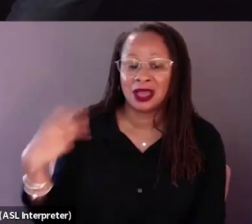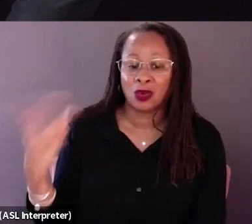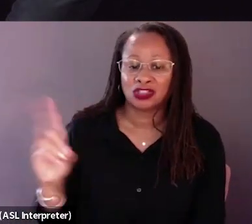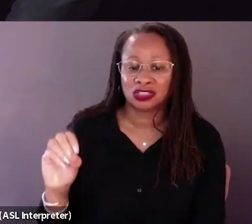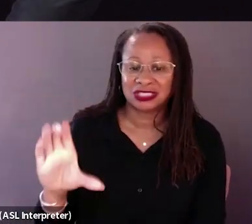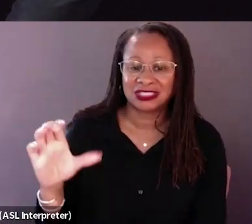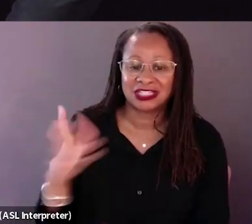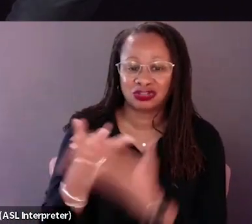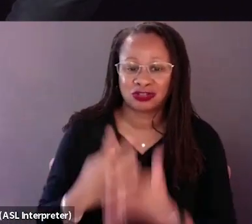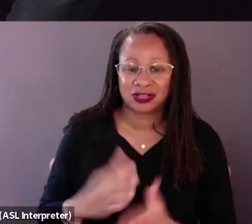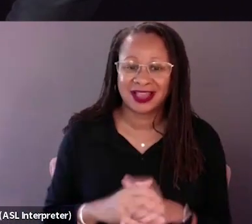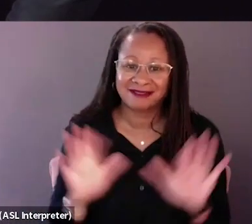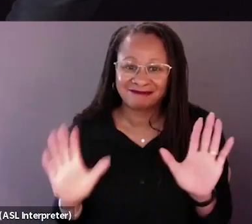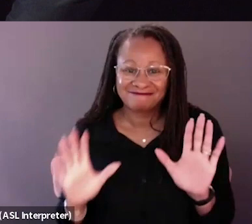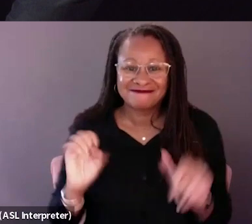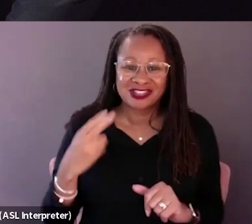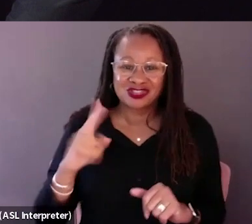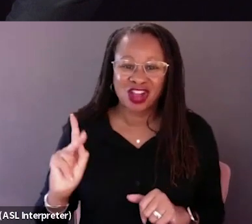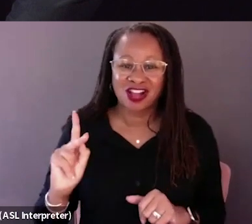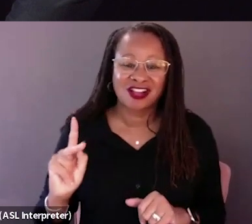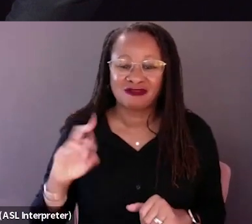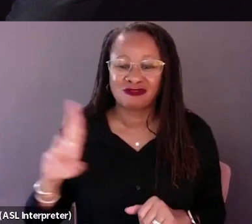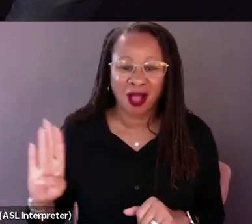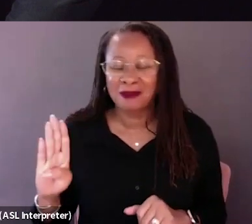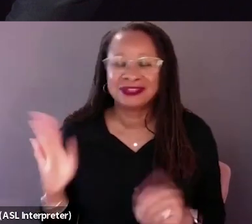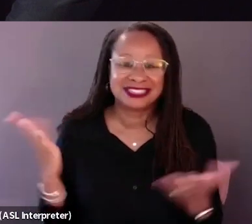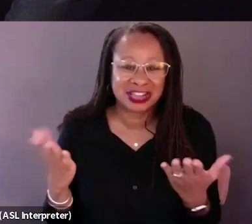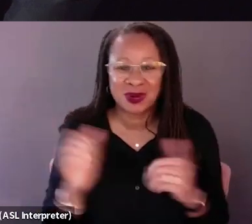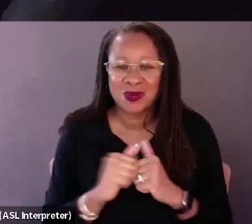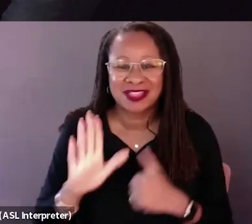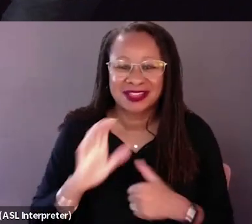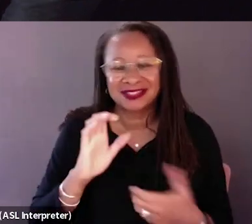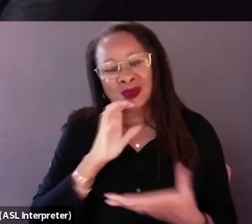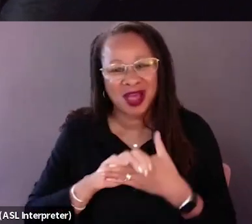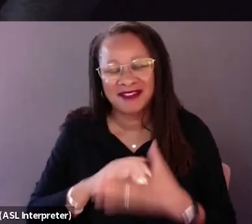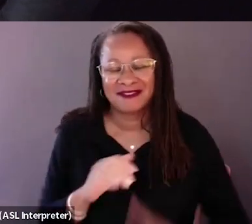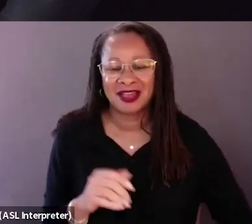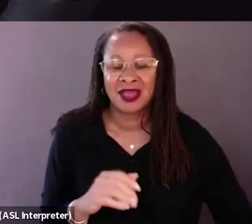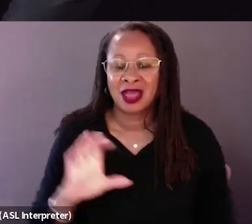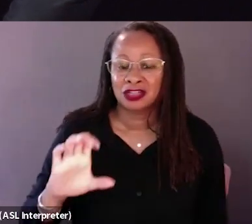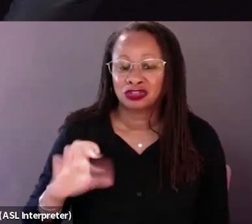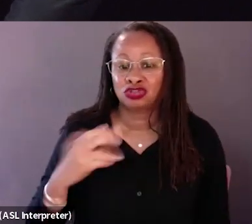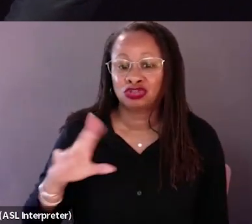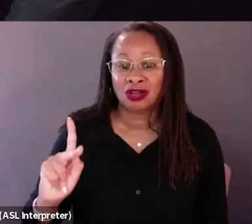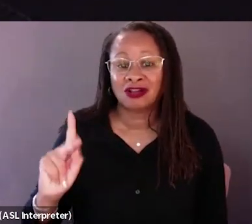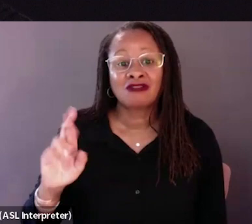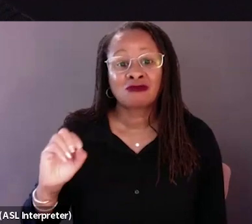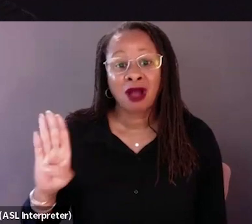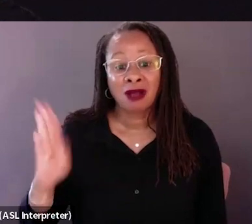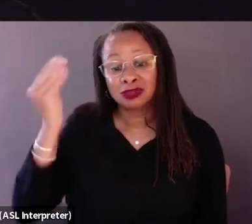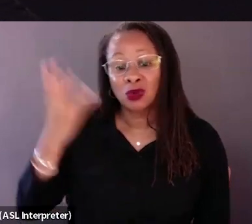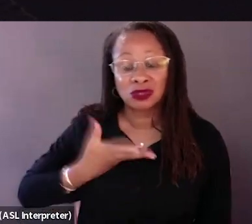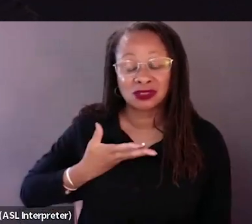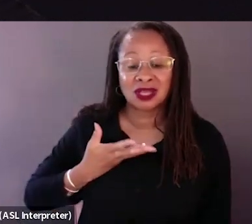was like, there's Chuck Robb is DC senators here. But Chuck Robb told us